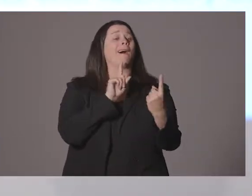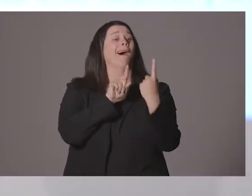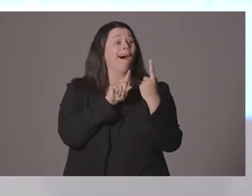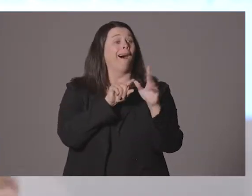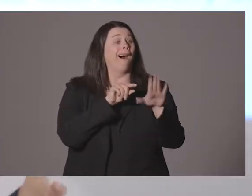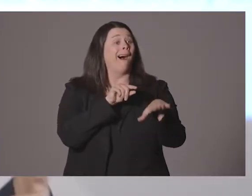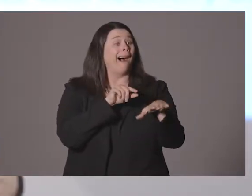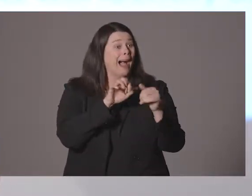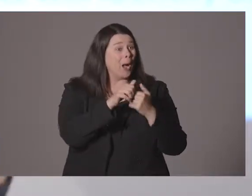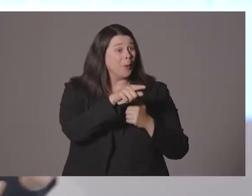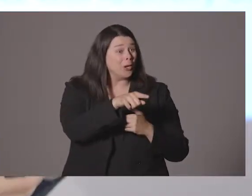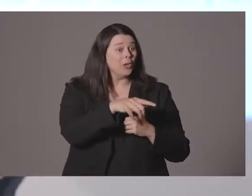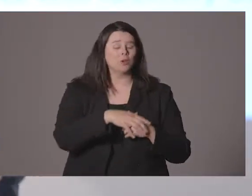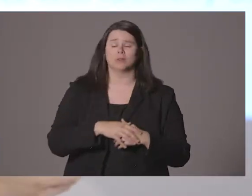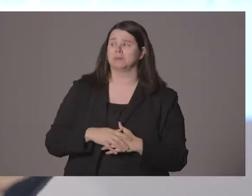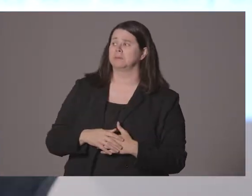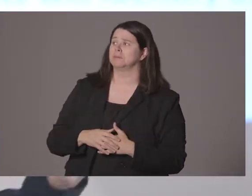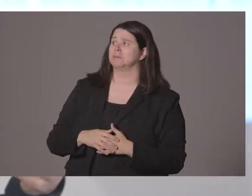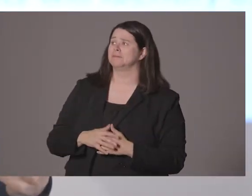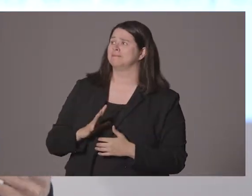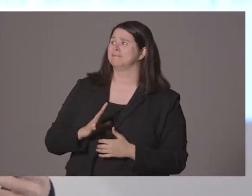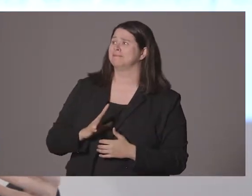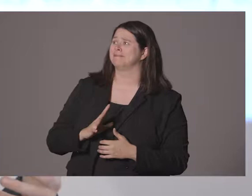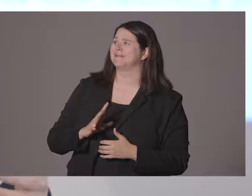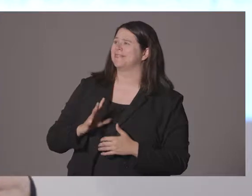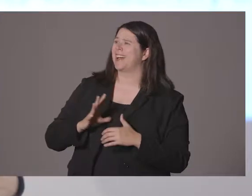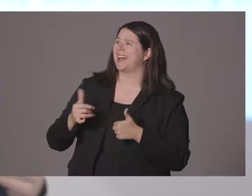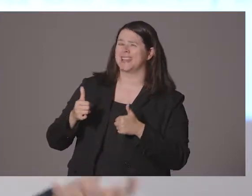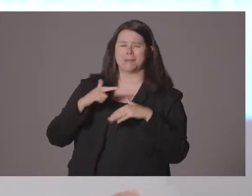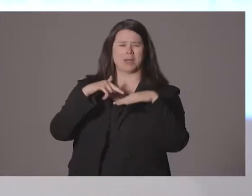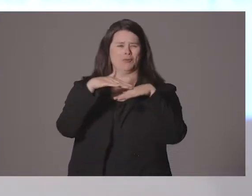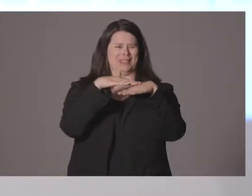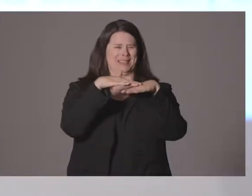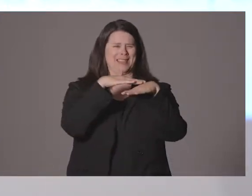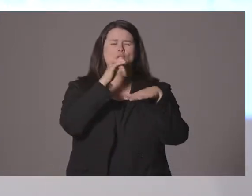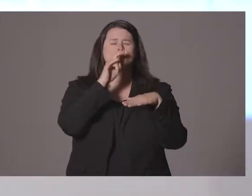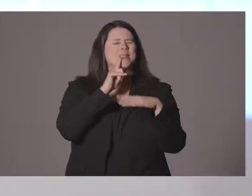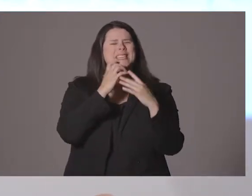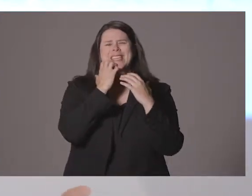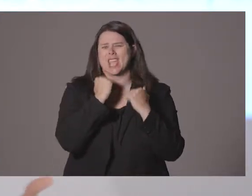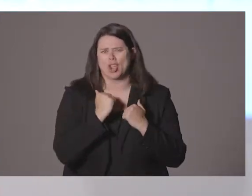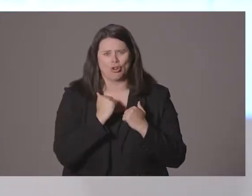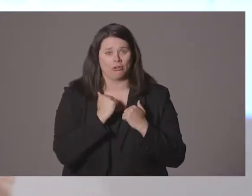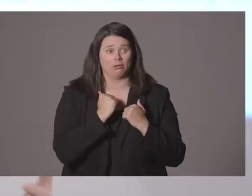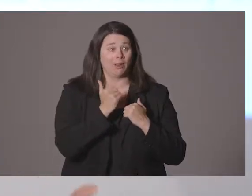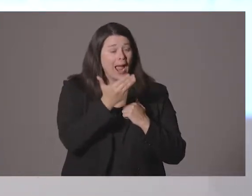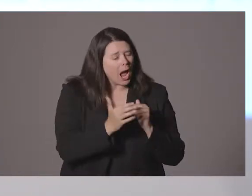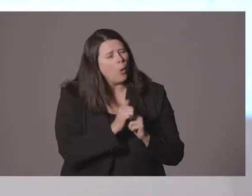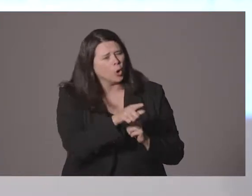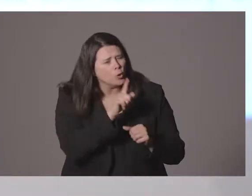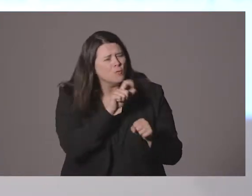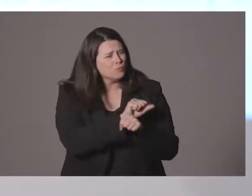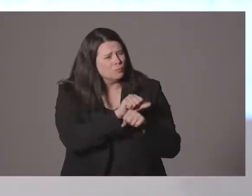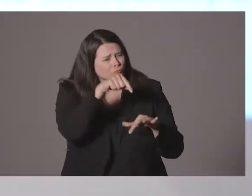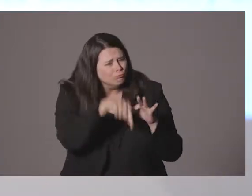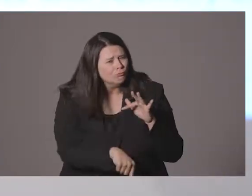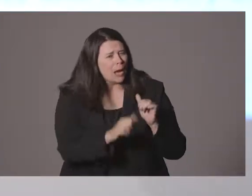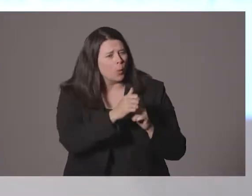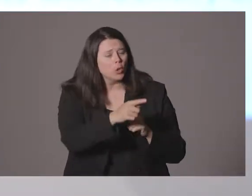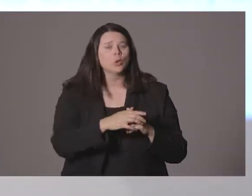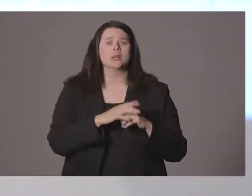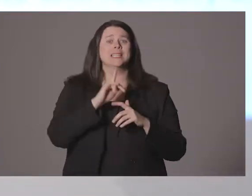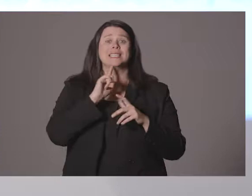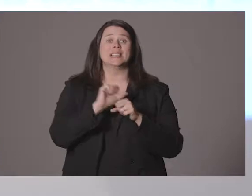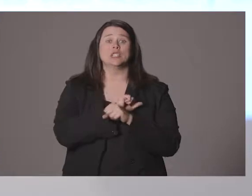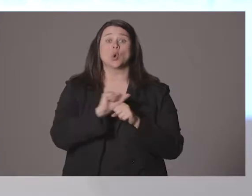Right? So we have social patterns of don't actually lean in. Don't actually check in with how